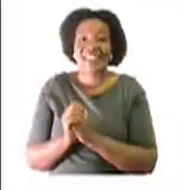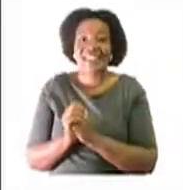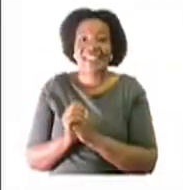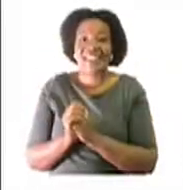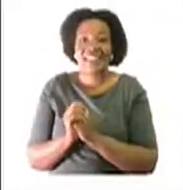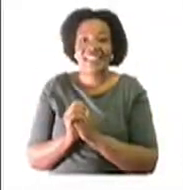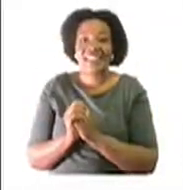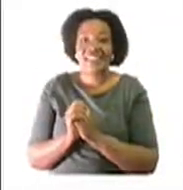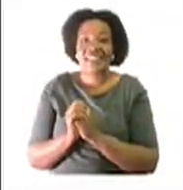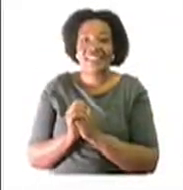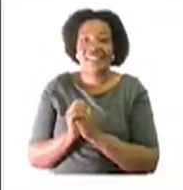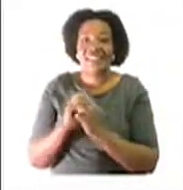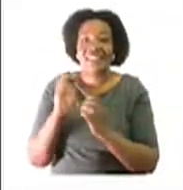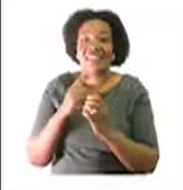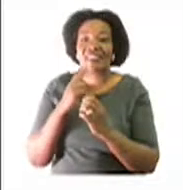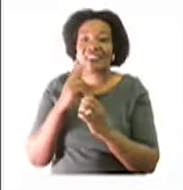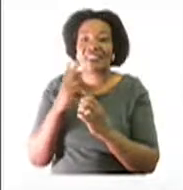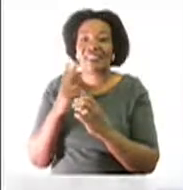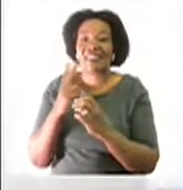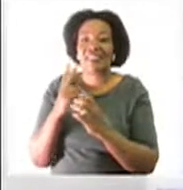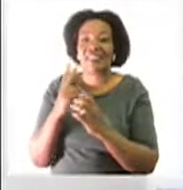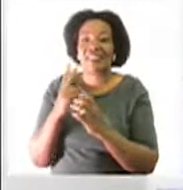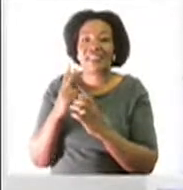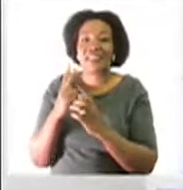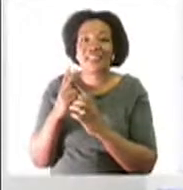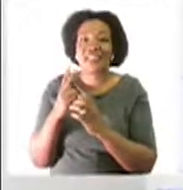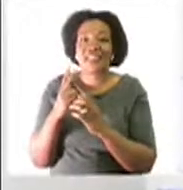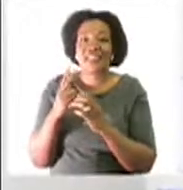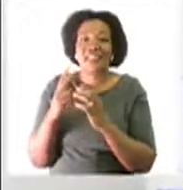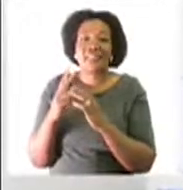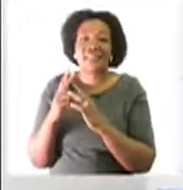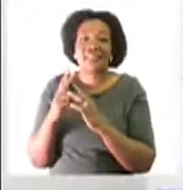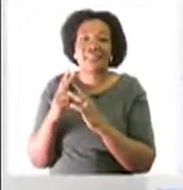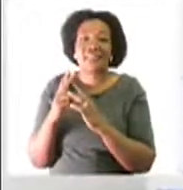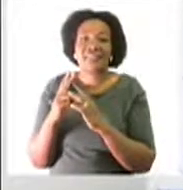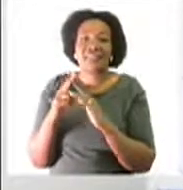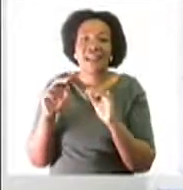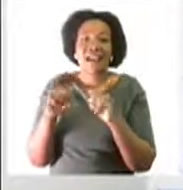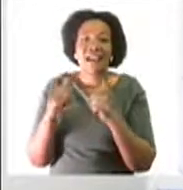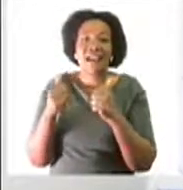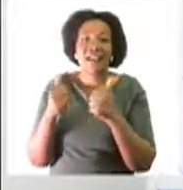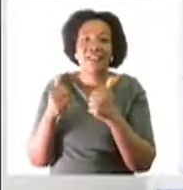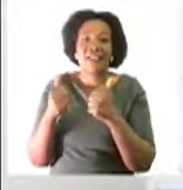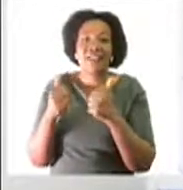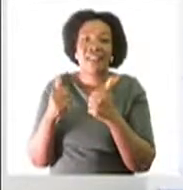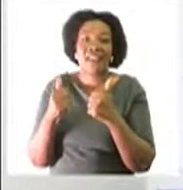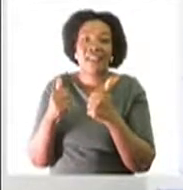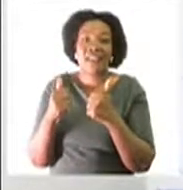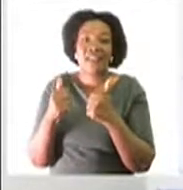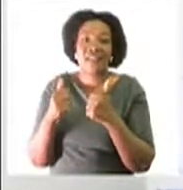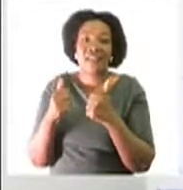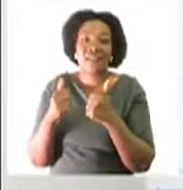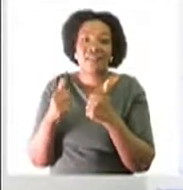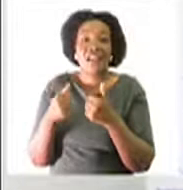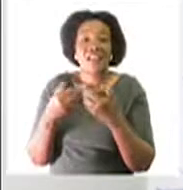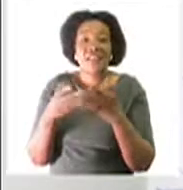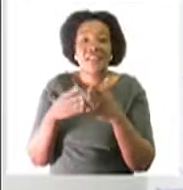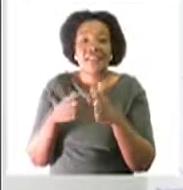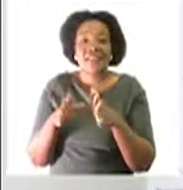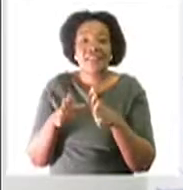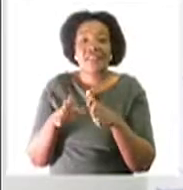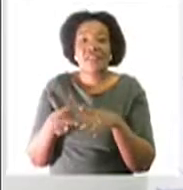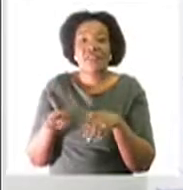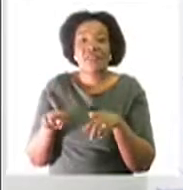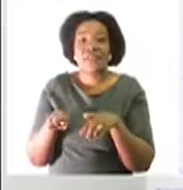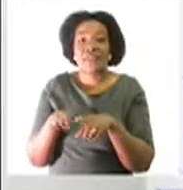for you to look on the chalkboard so that we can find another words with the same sound. Let us quickly look at the word,